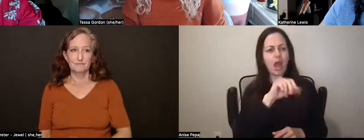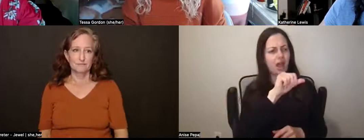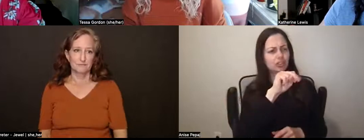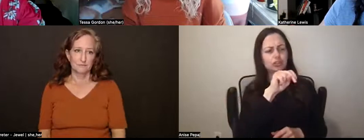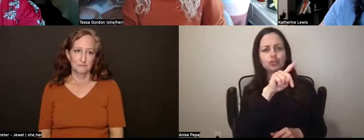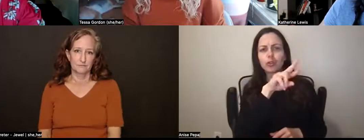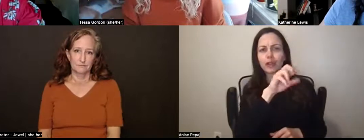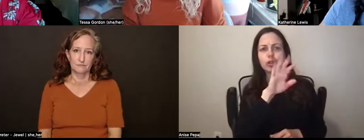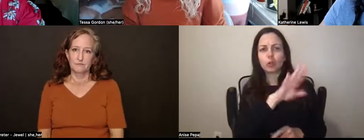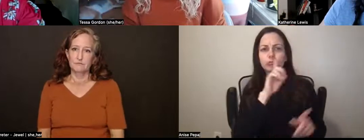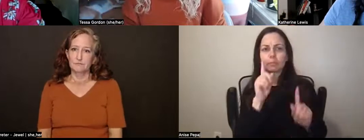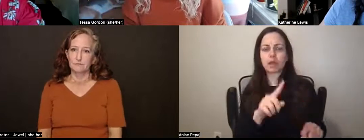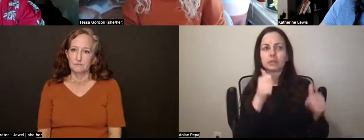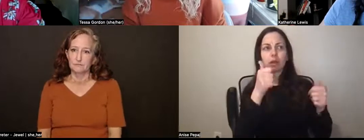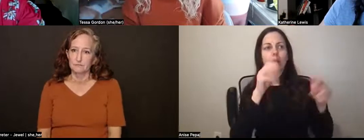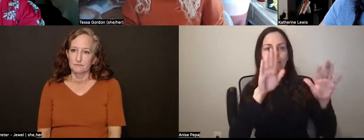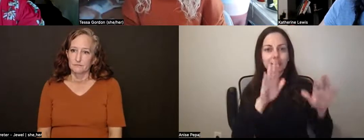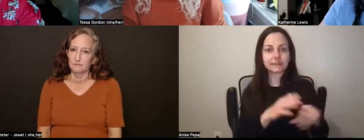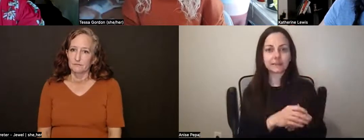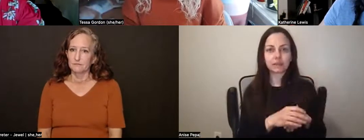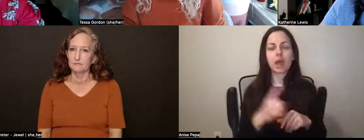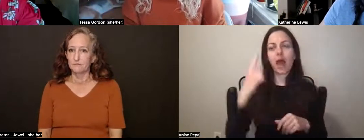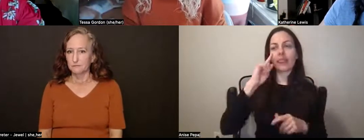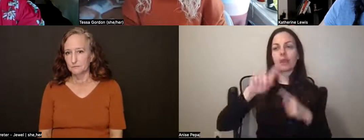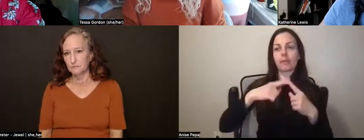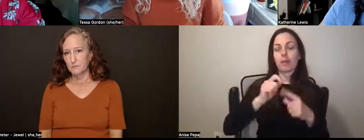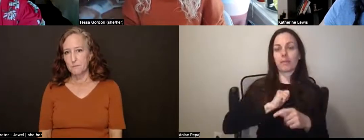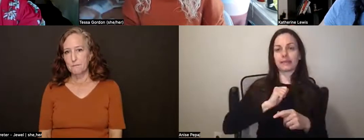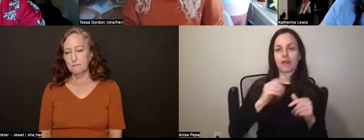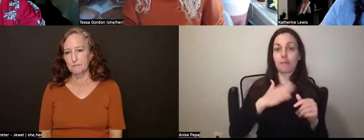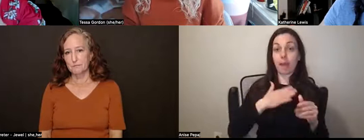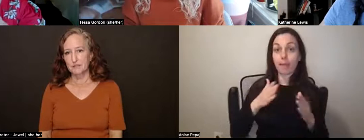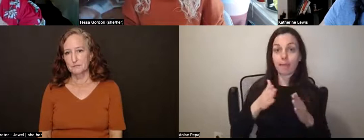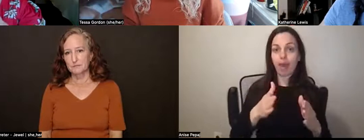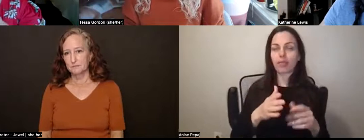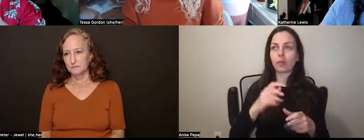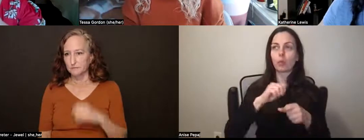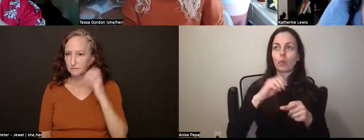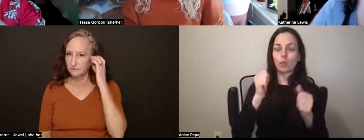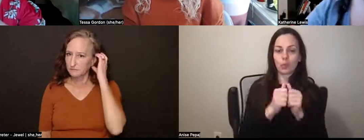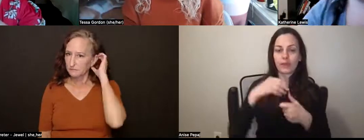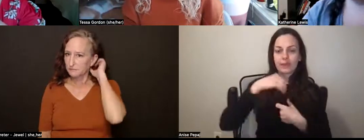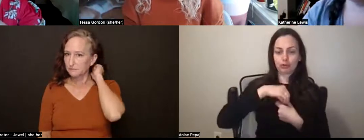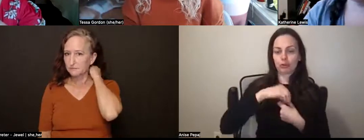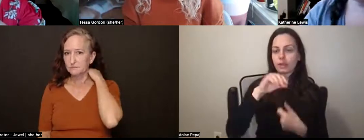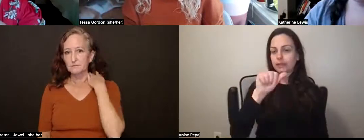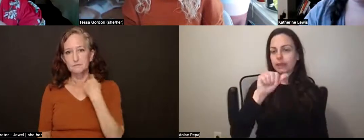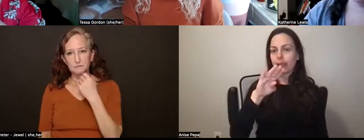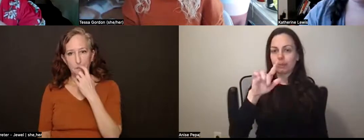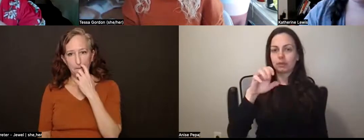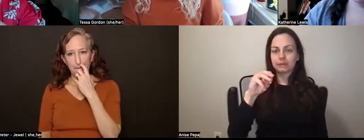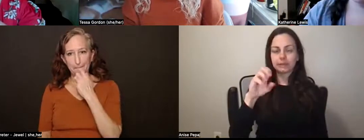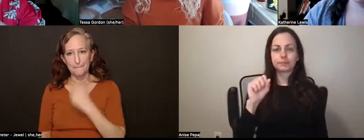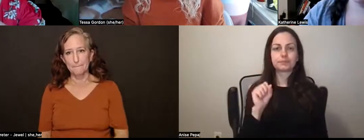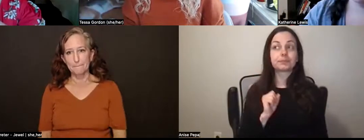too about my pathway and how I look at myself as with internalized ableism. For about a